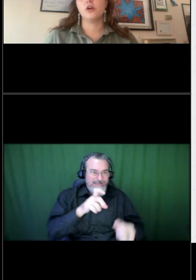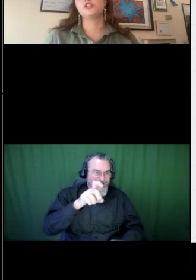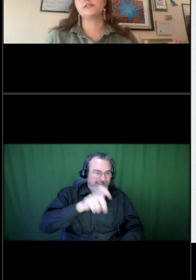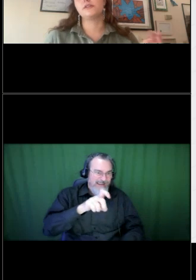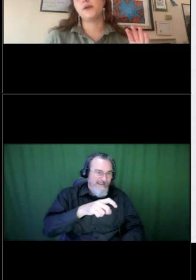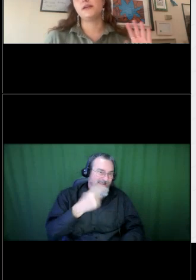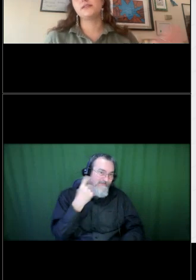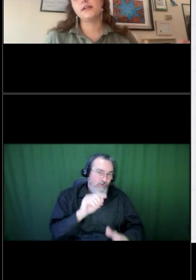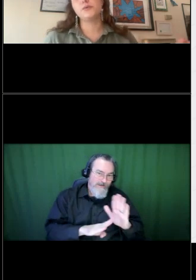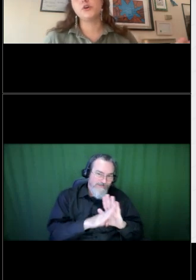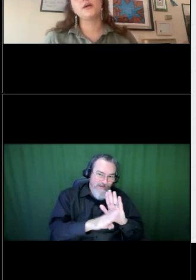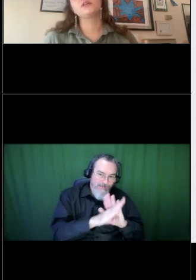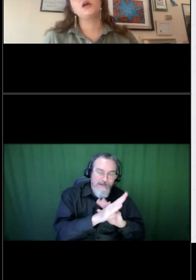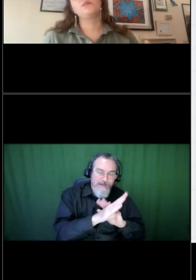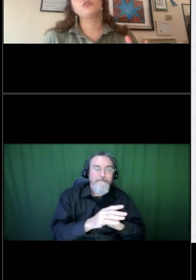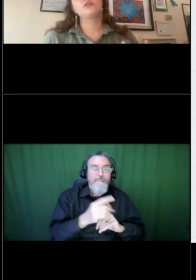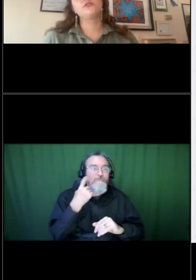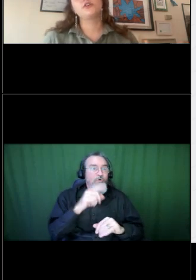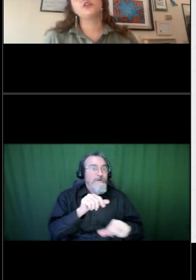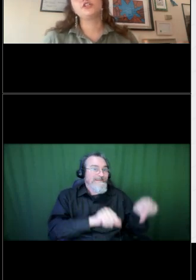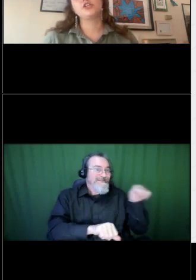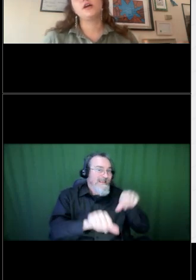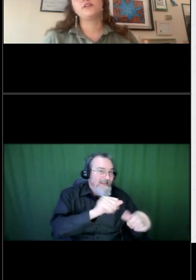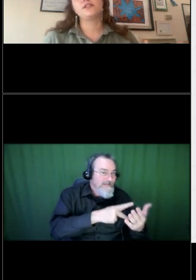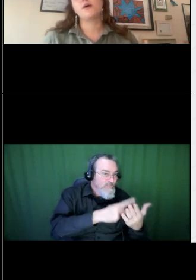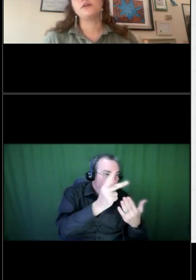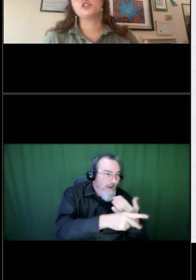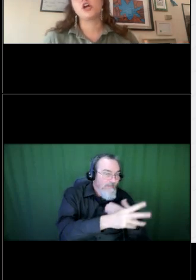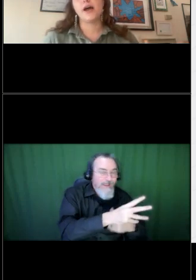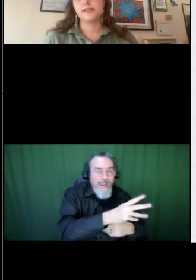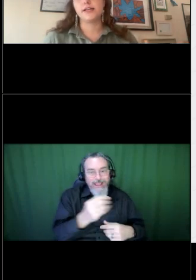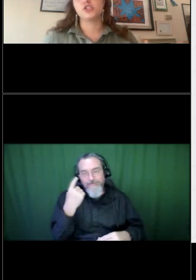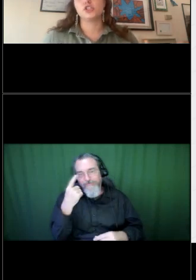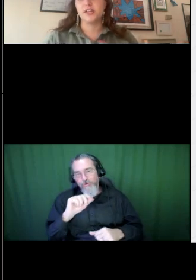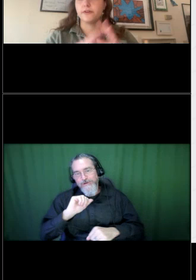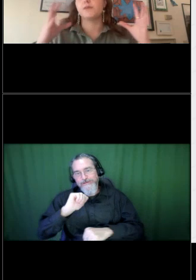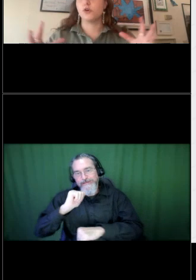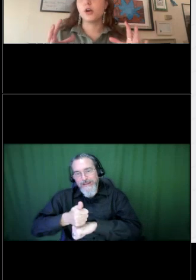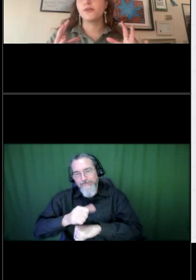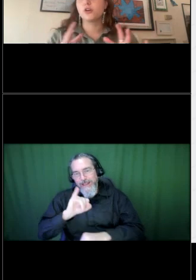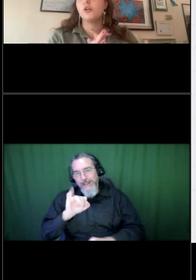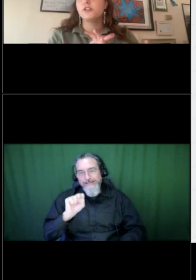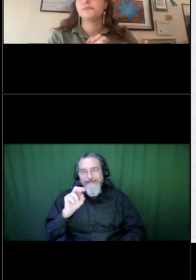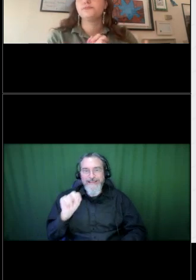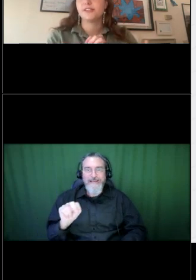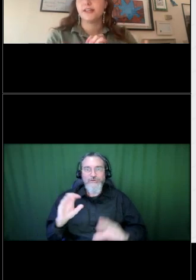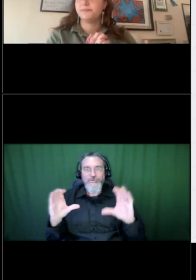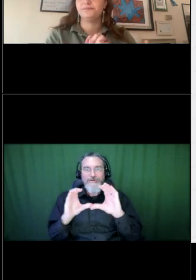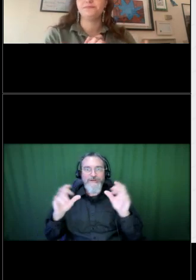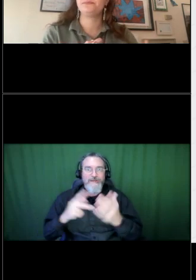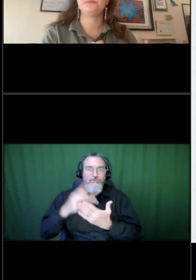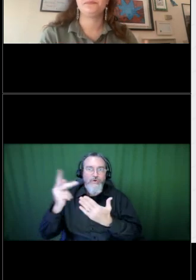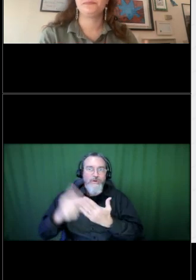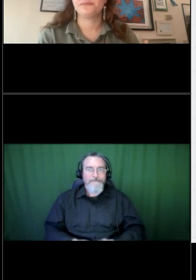Elisabeth College's expanding science programs, but also for the creation of an established ISN certificate program at the college.